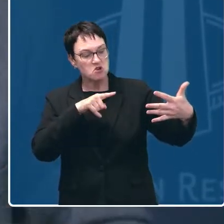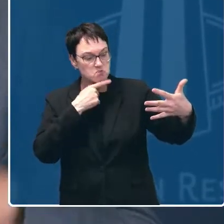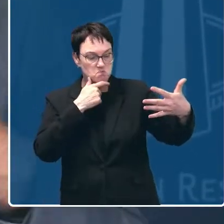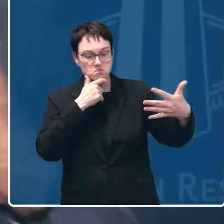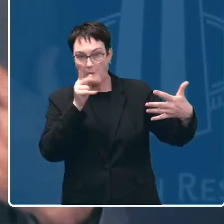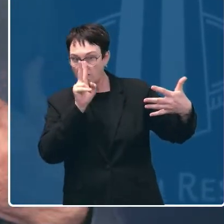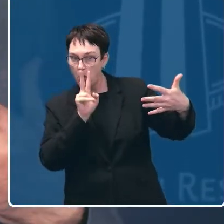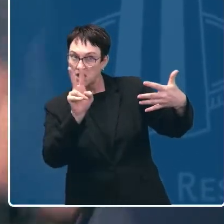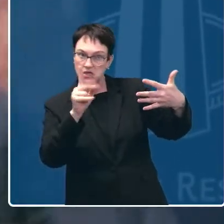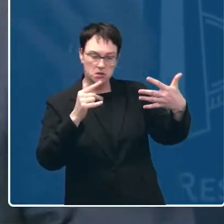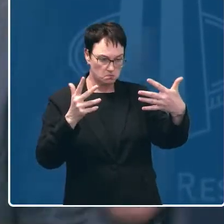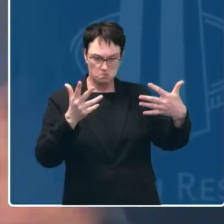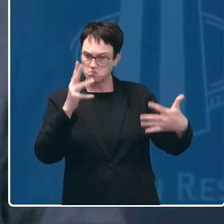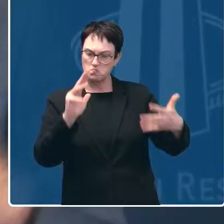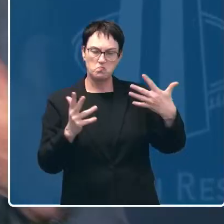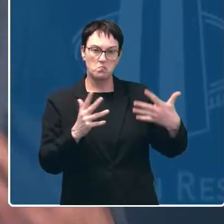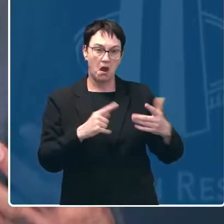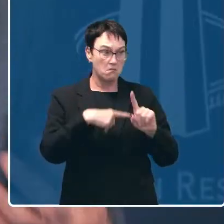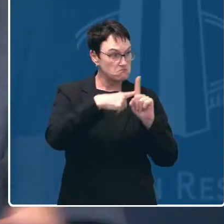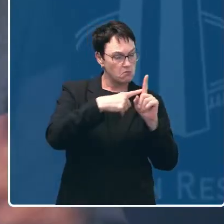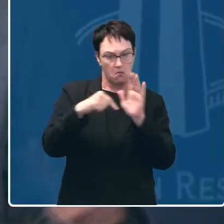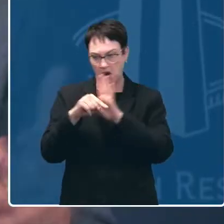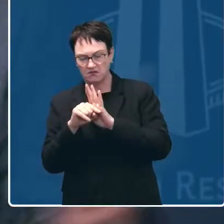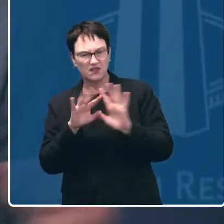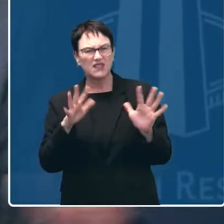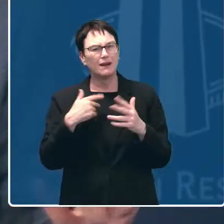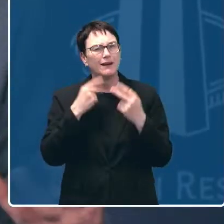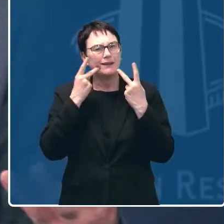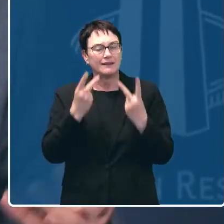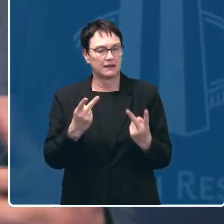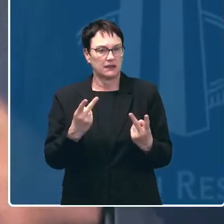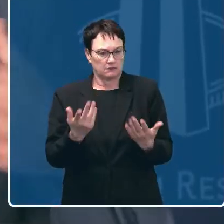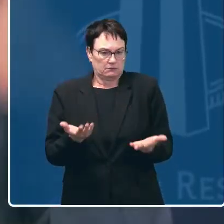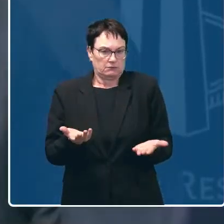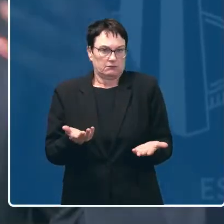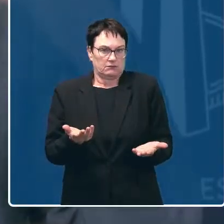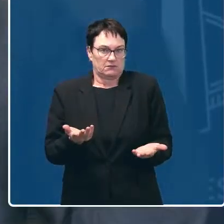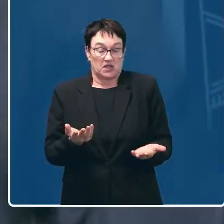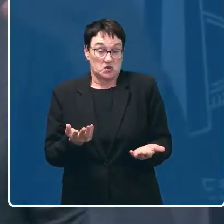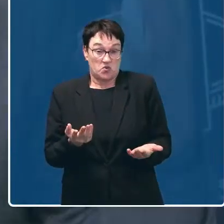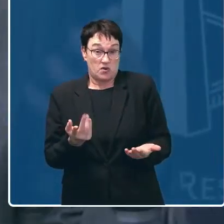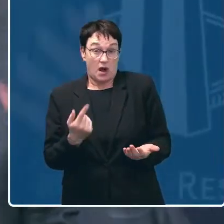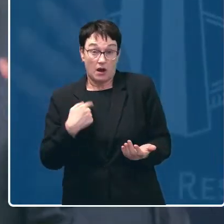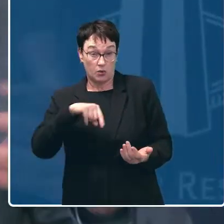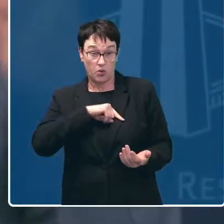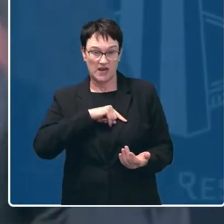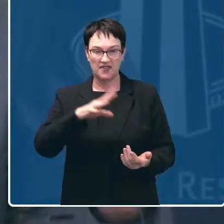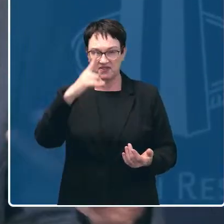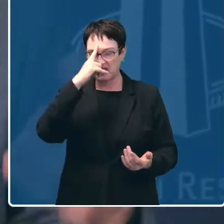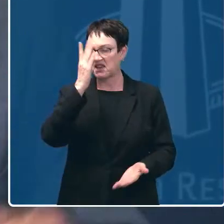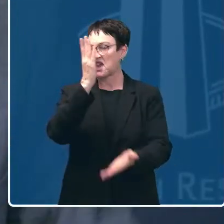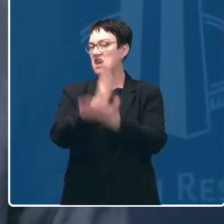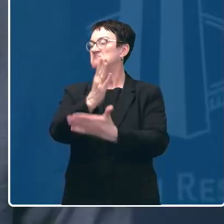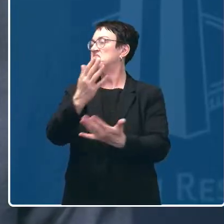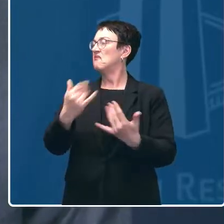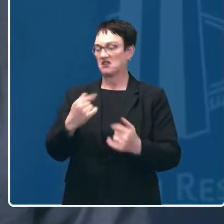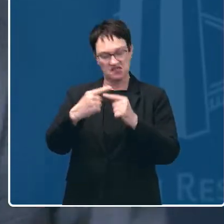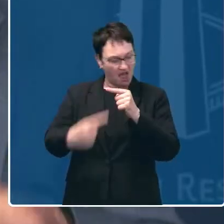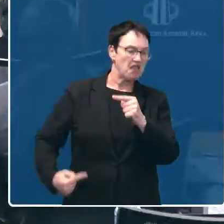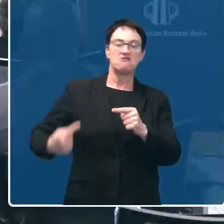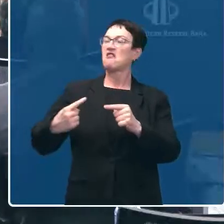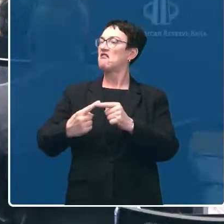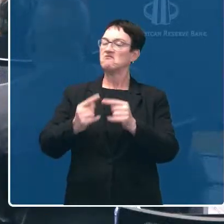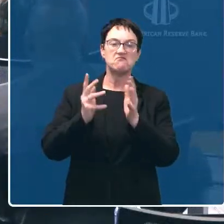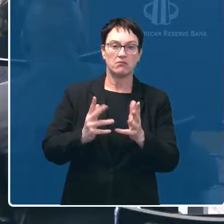the balance of risk, downside or upside will be. But that's where we are. None of us are thinking about a cycle as such. Thank you very